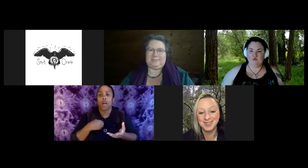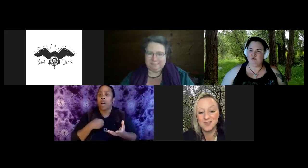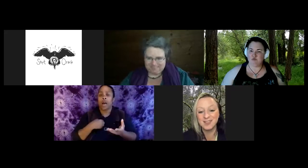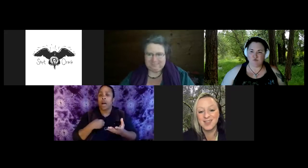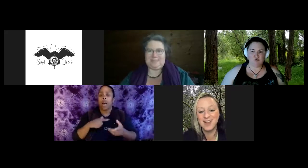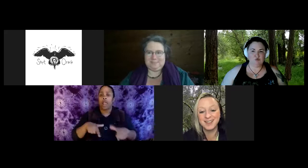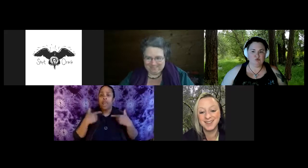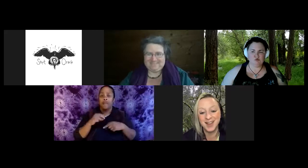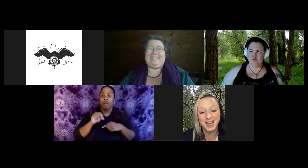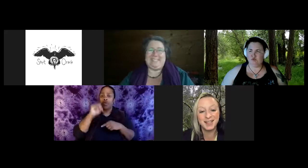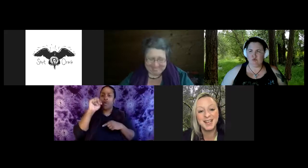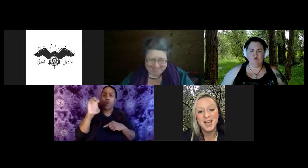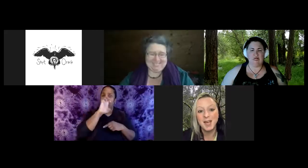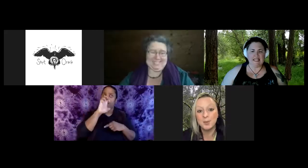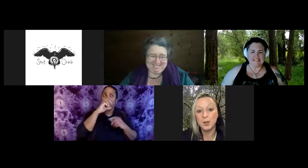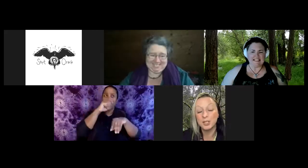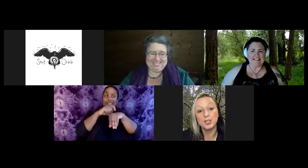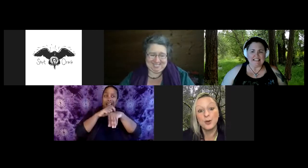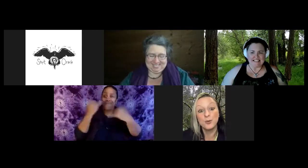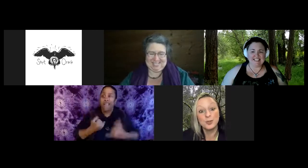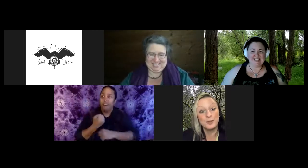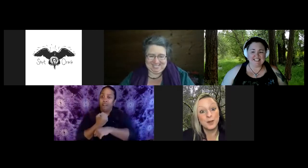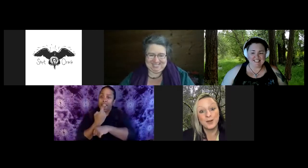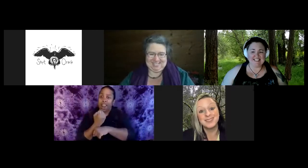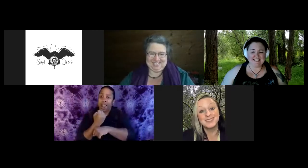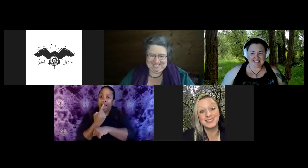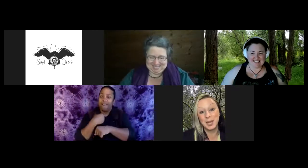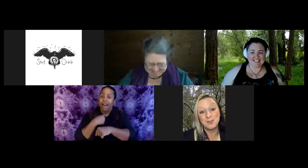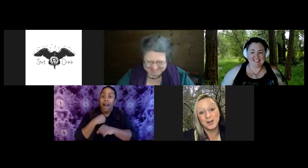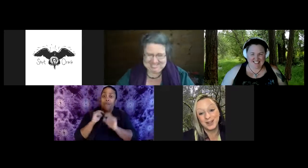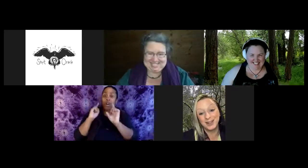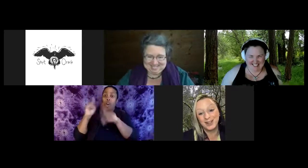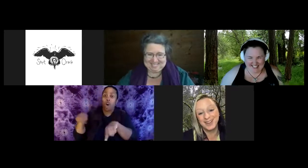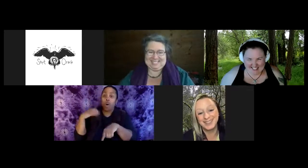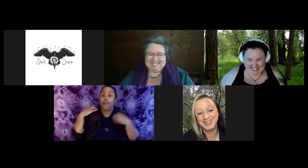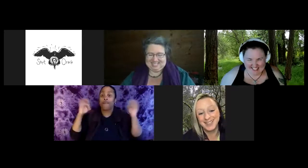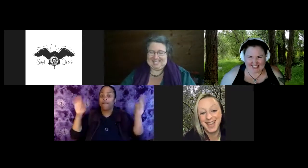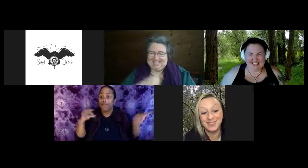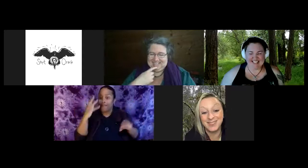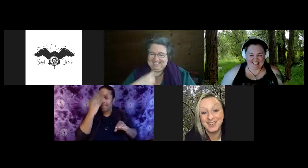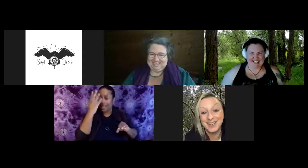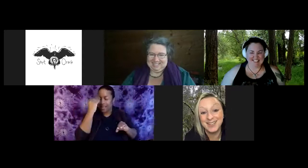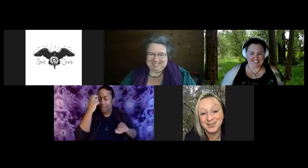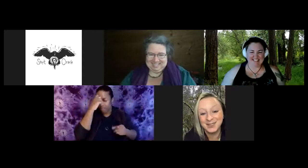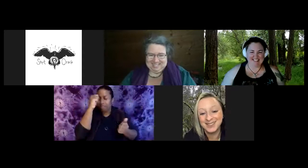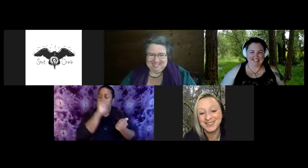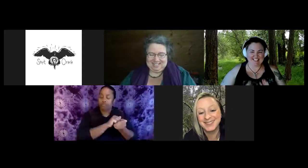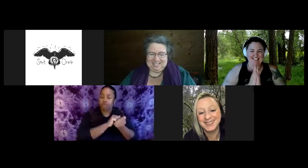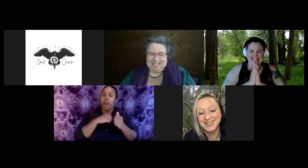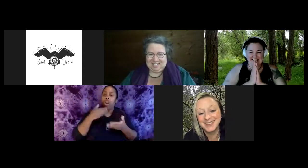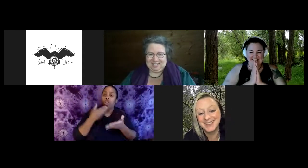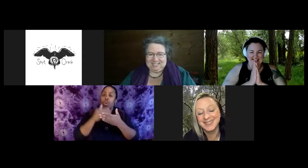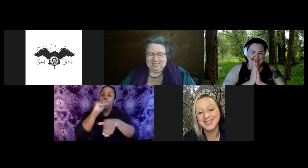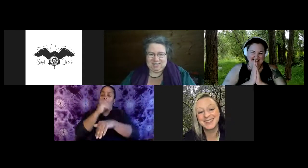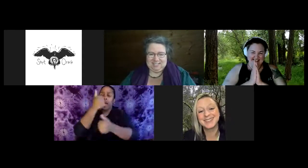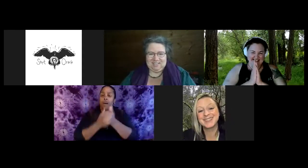it's 11 o'clock and I am going to go to fairy slumber. Have a great night, everyone. It's